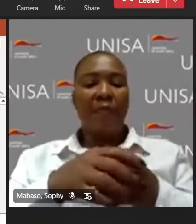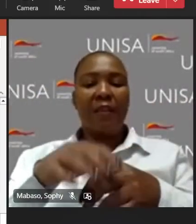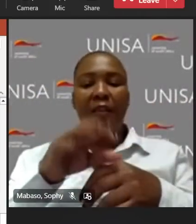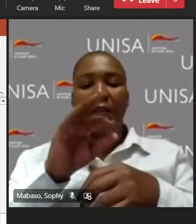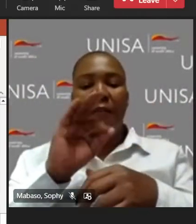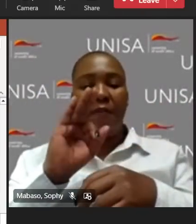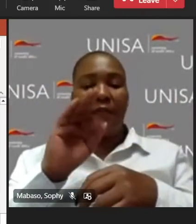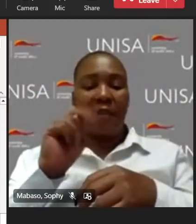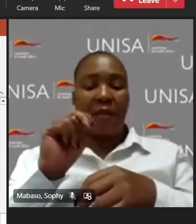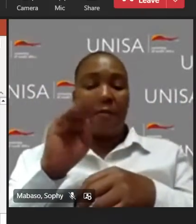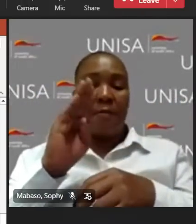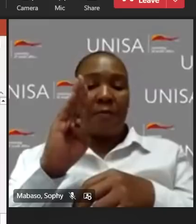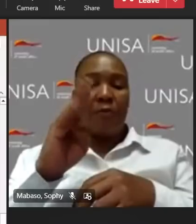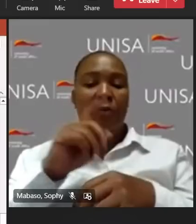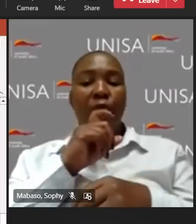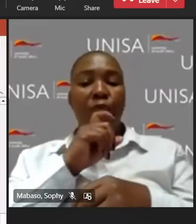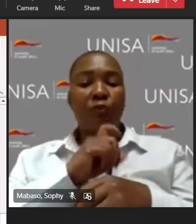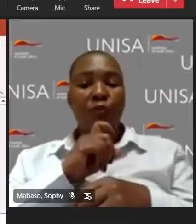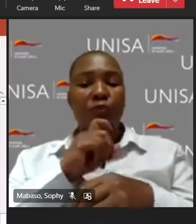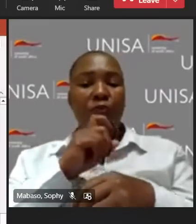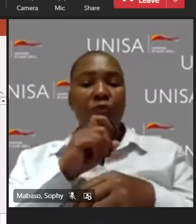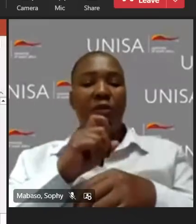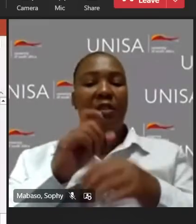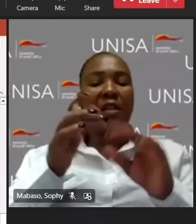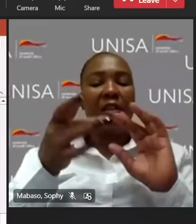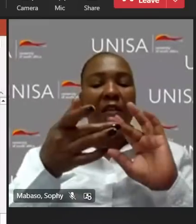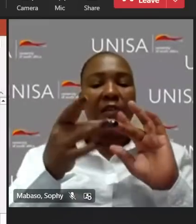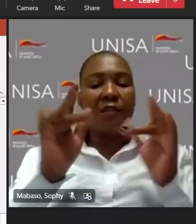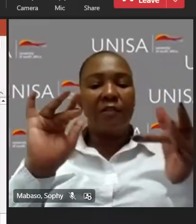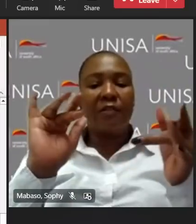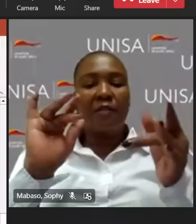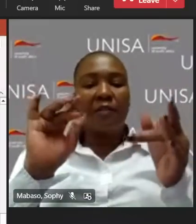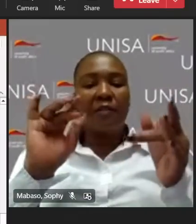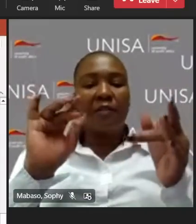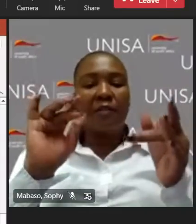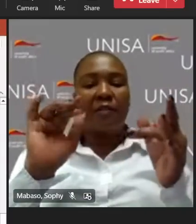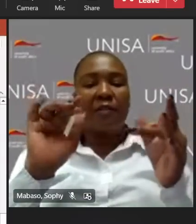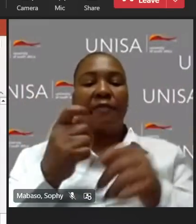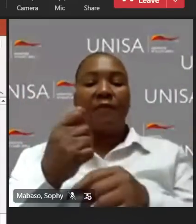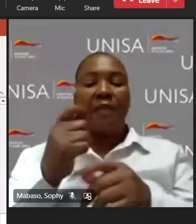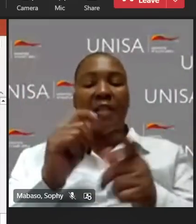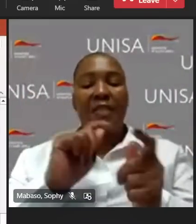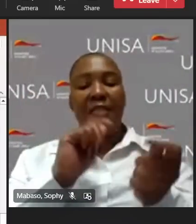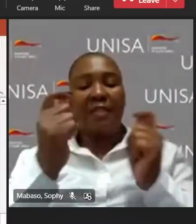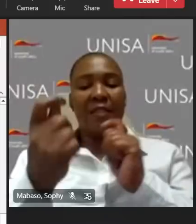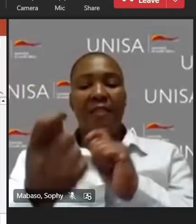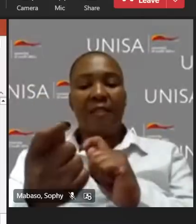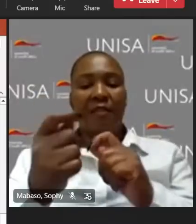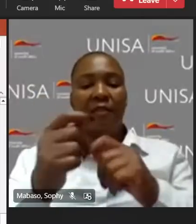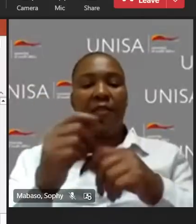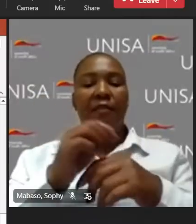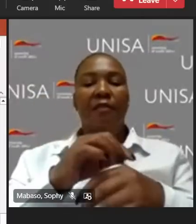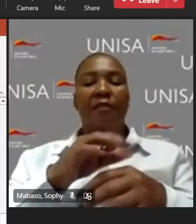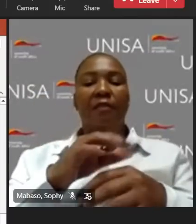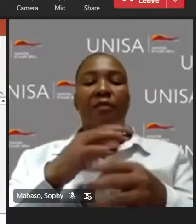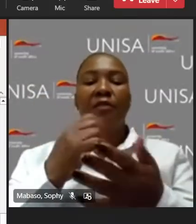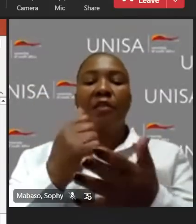use to make your fee deposit. So you can register that on